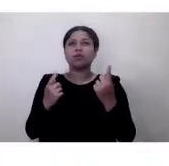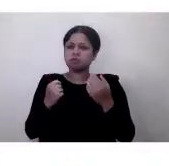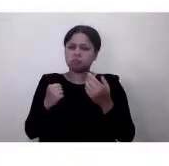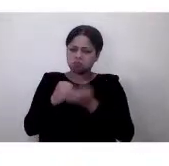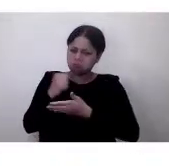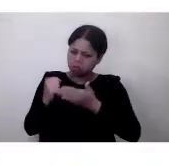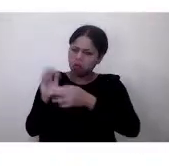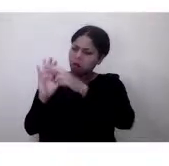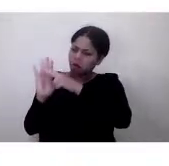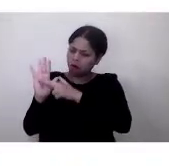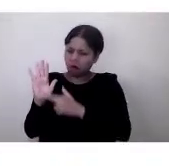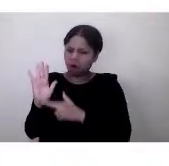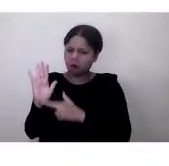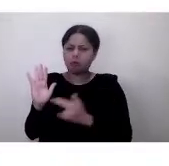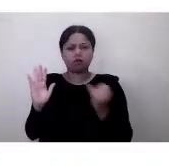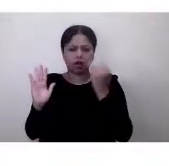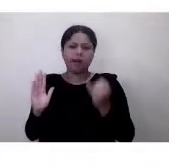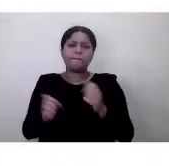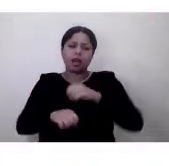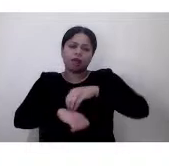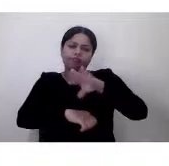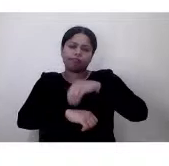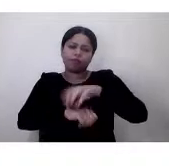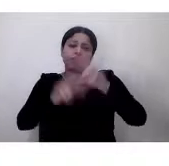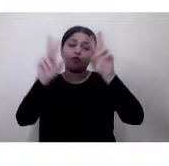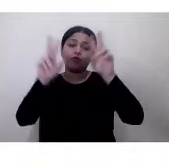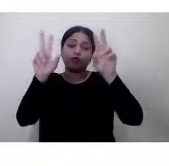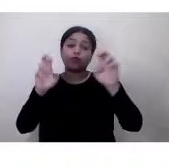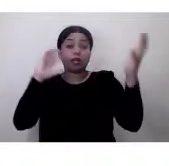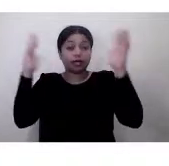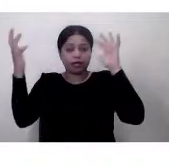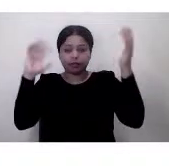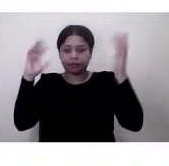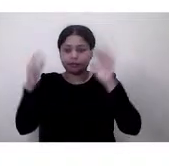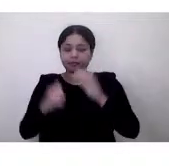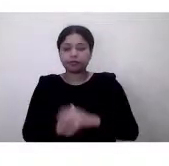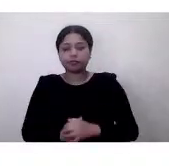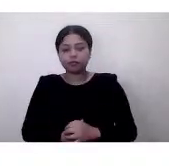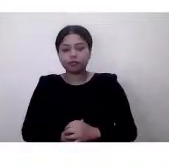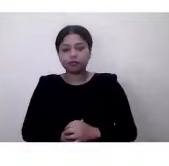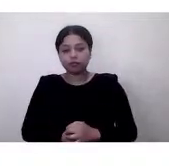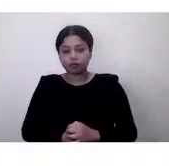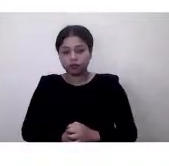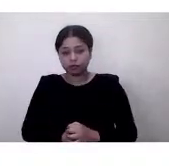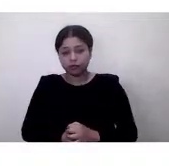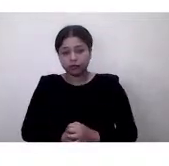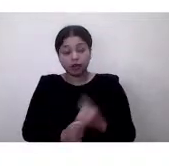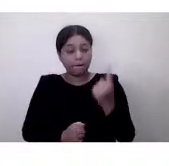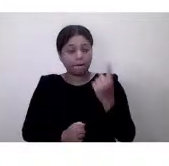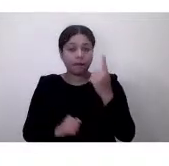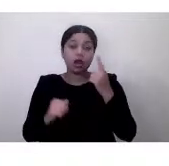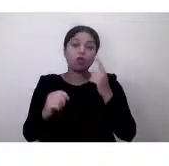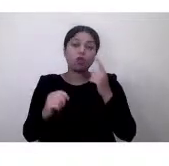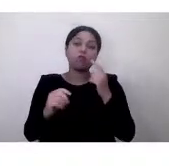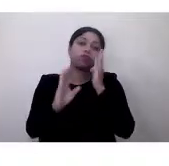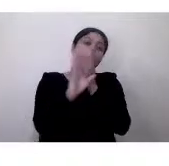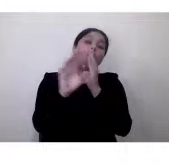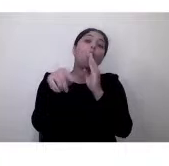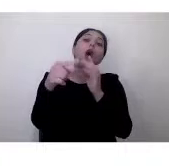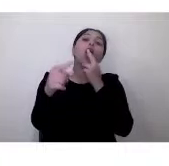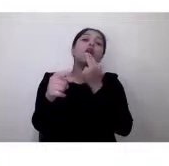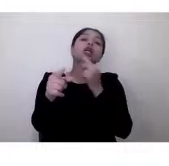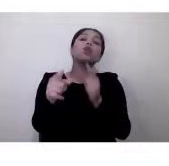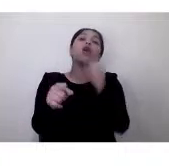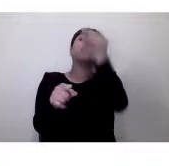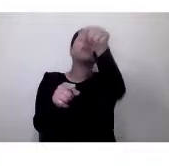So, keep the target language. You don't change your basic teaching methods. So focus